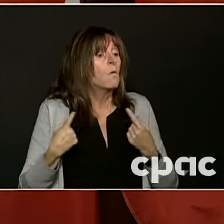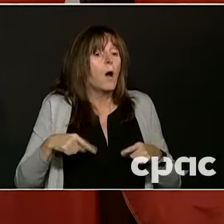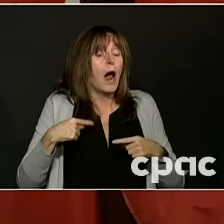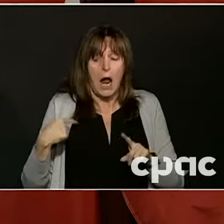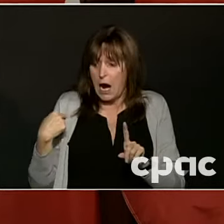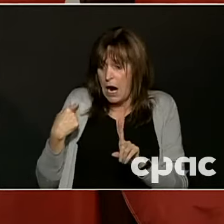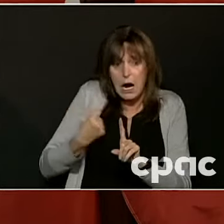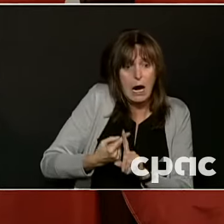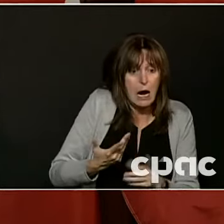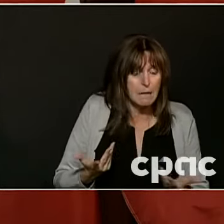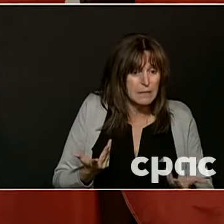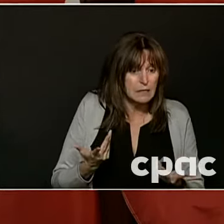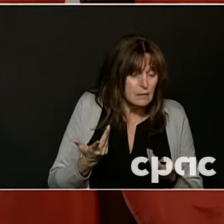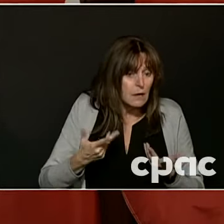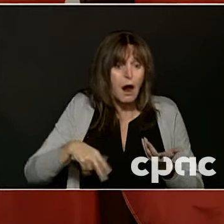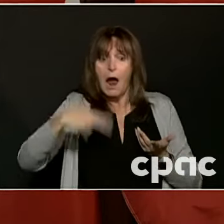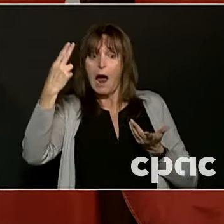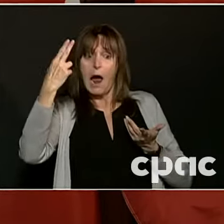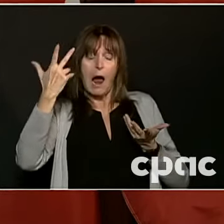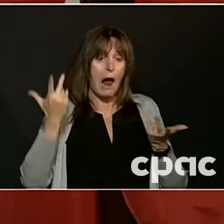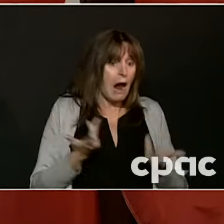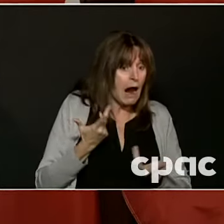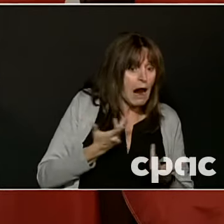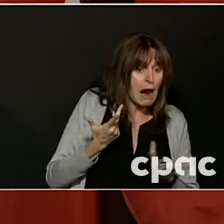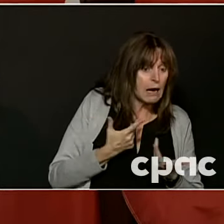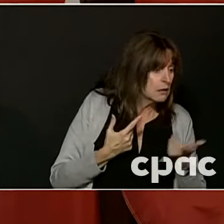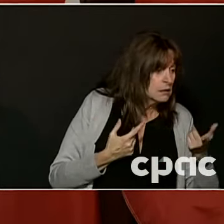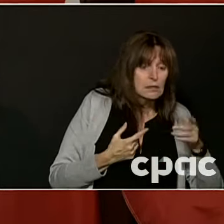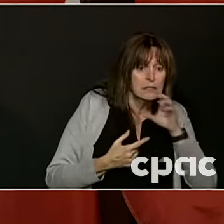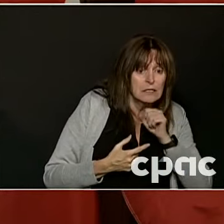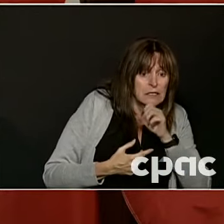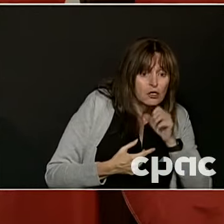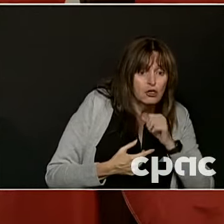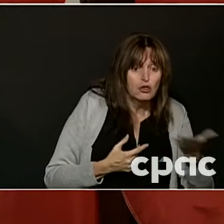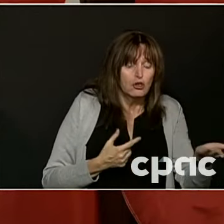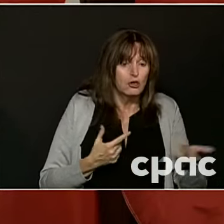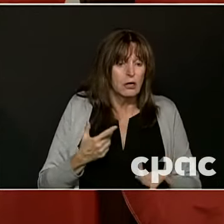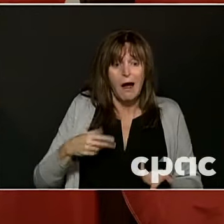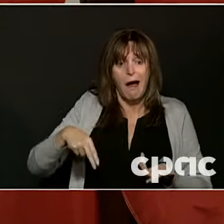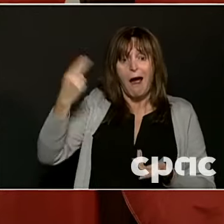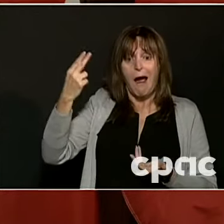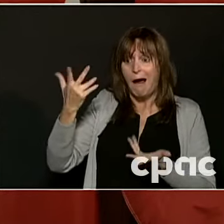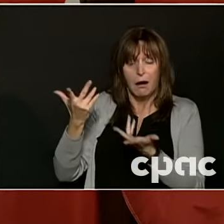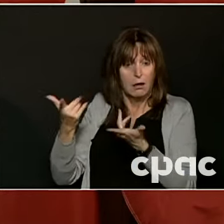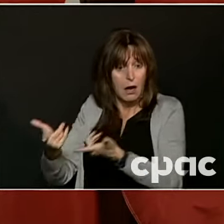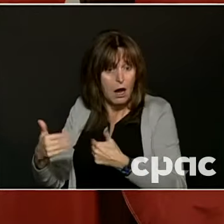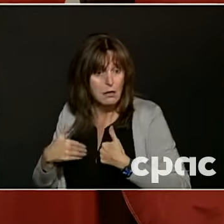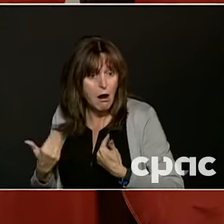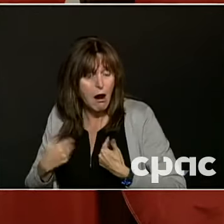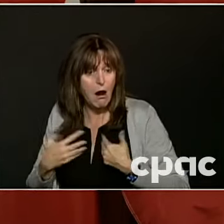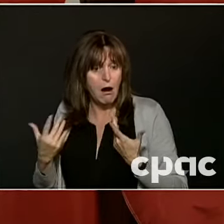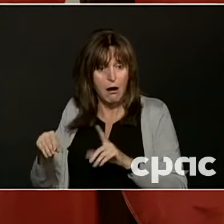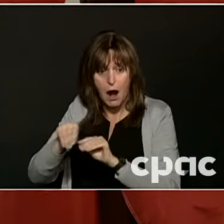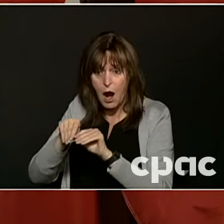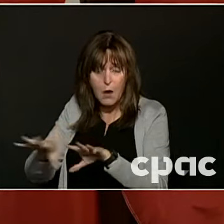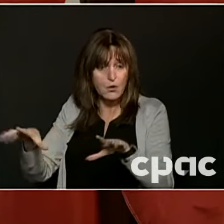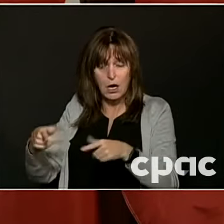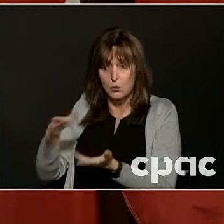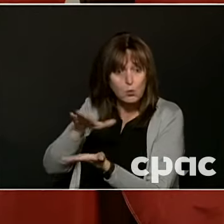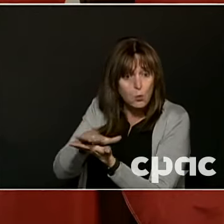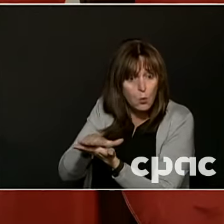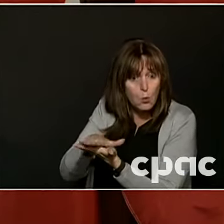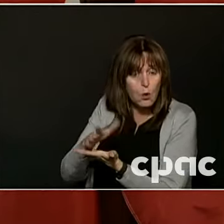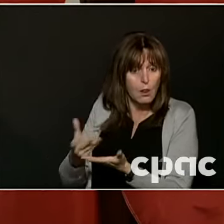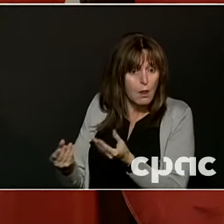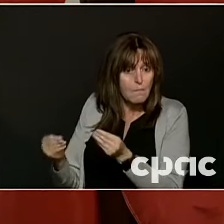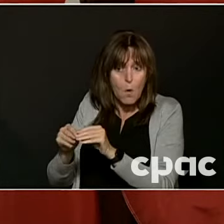groups. It affects the vulnerable. It starts to go into the schools. More and more cases showing up at the schools. We are fending them off as best we can. And